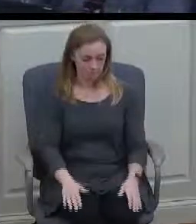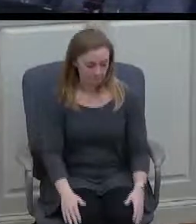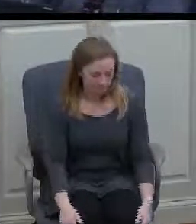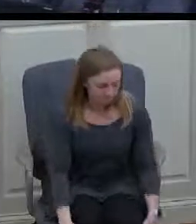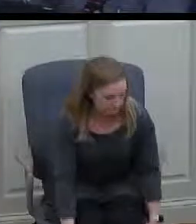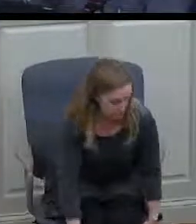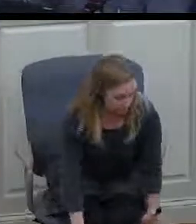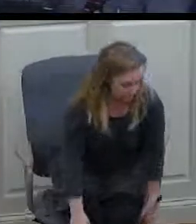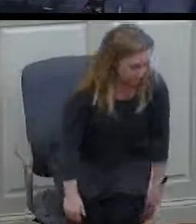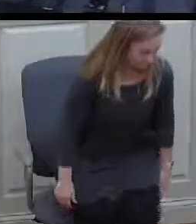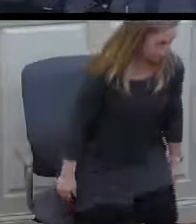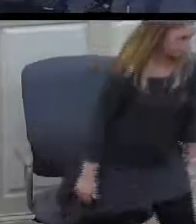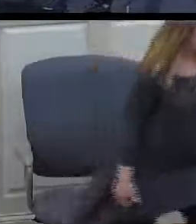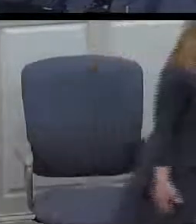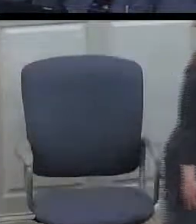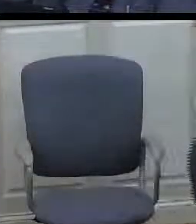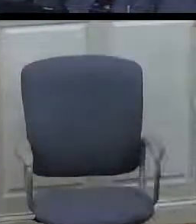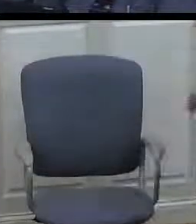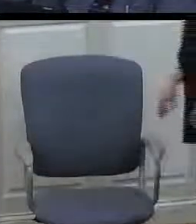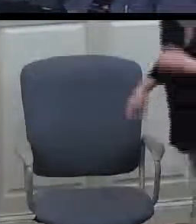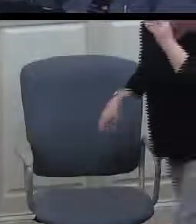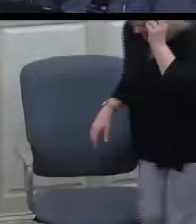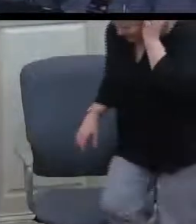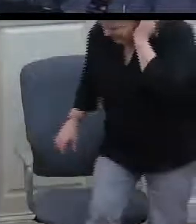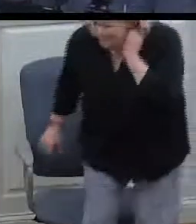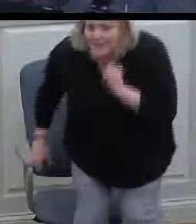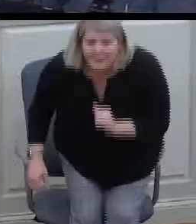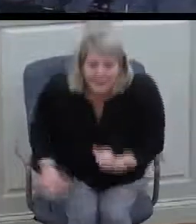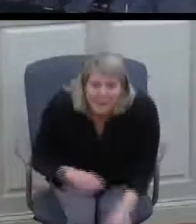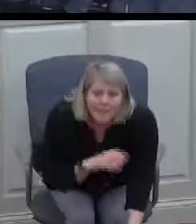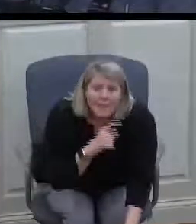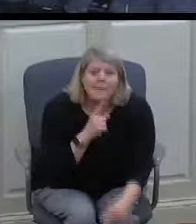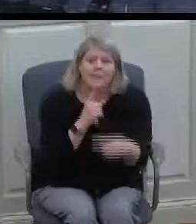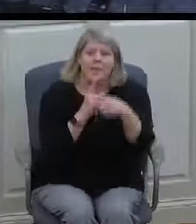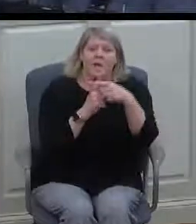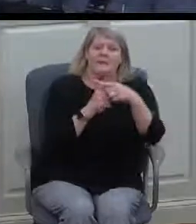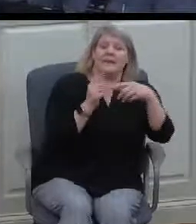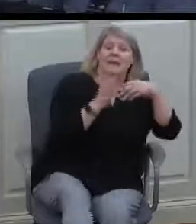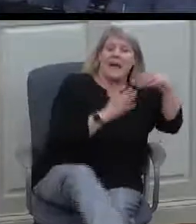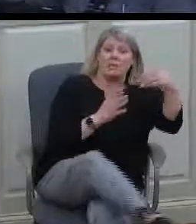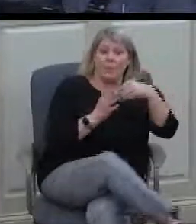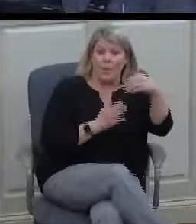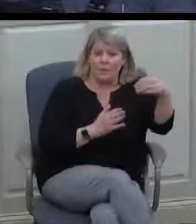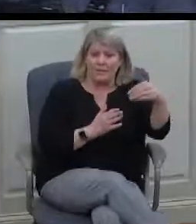And it's outdoors and it's free, unless you want a VIP ticket, right? Mhm. Yep.